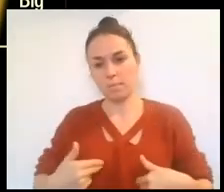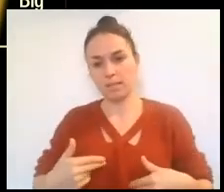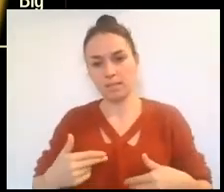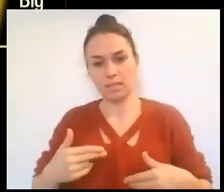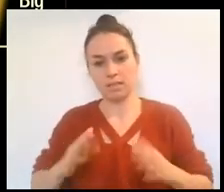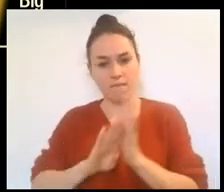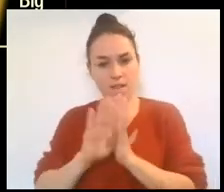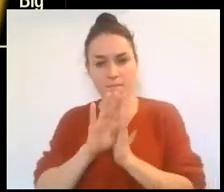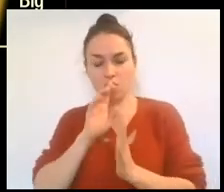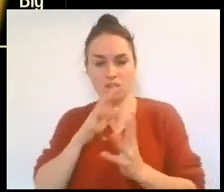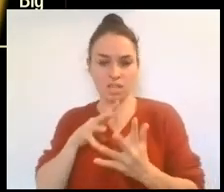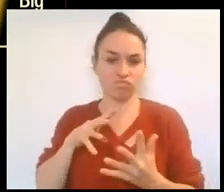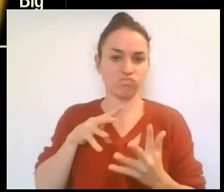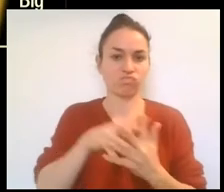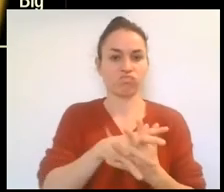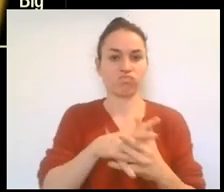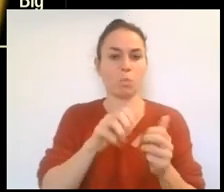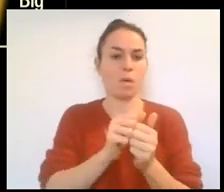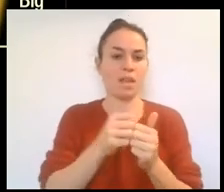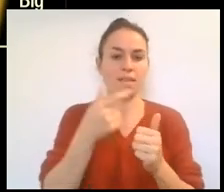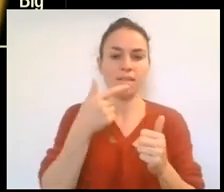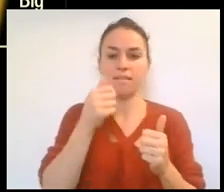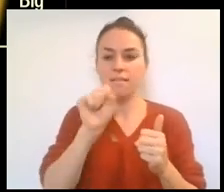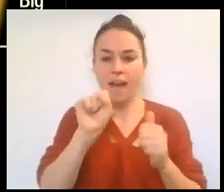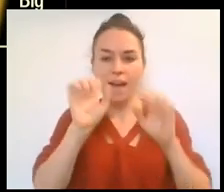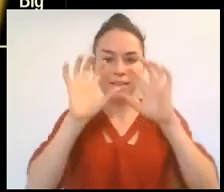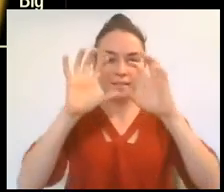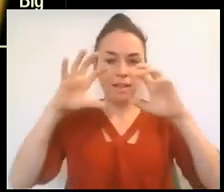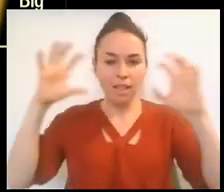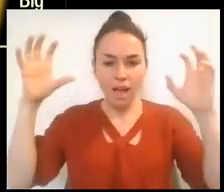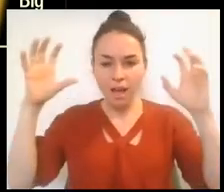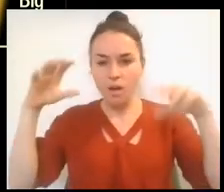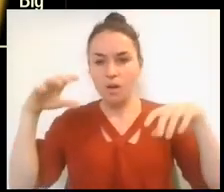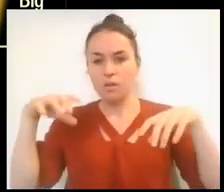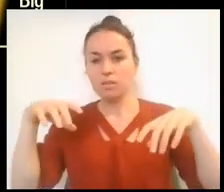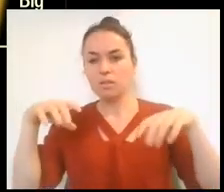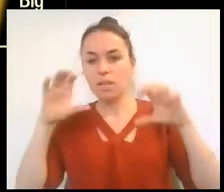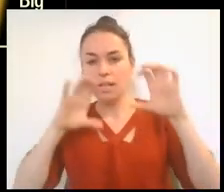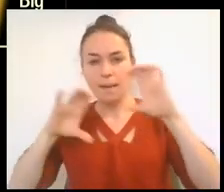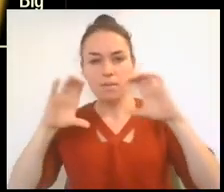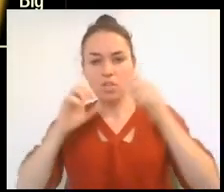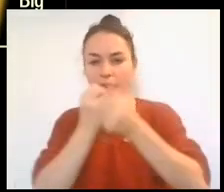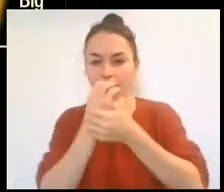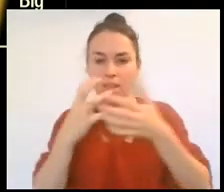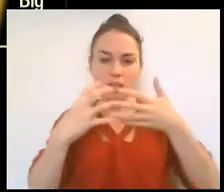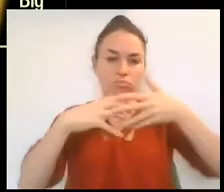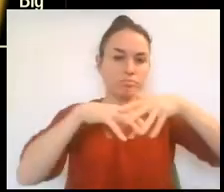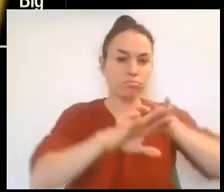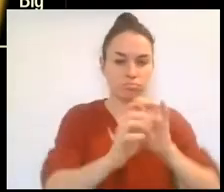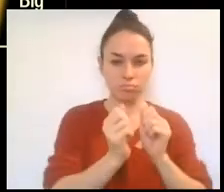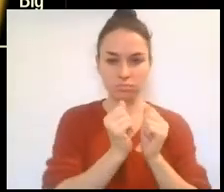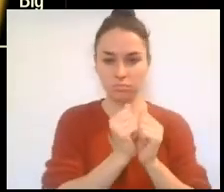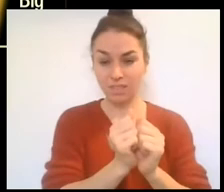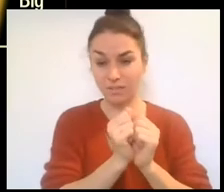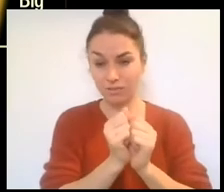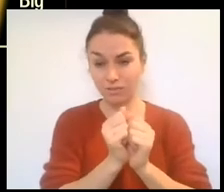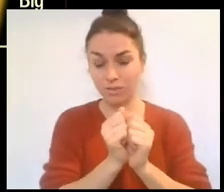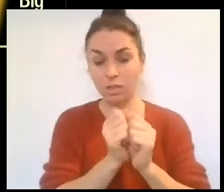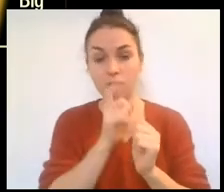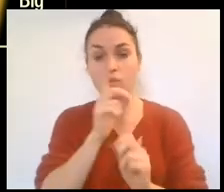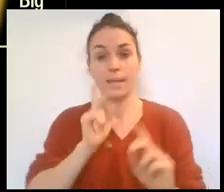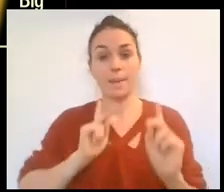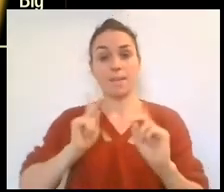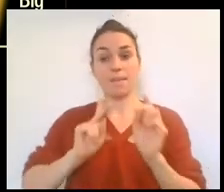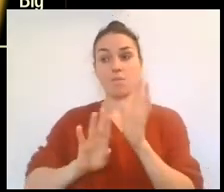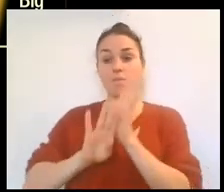those merging gas clouds. And our own evolution as a species is a result